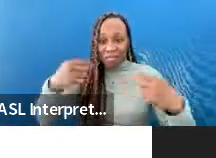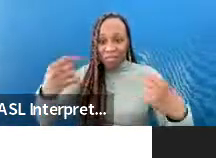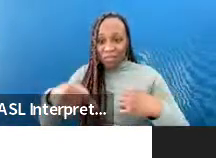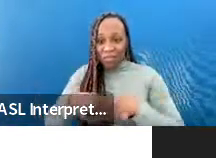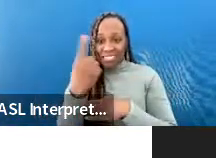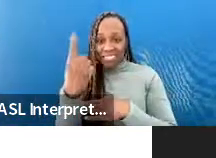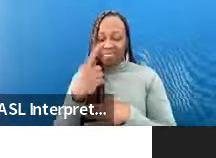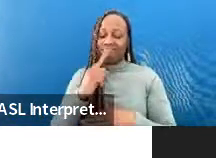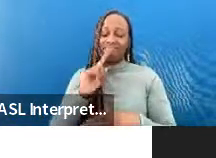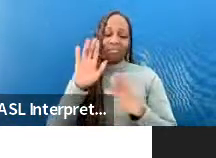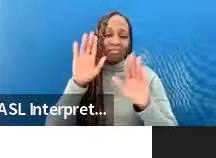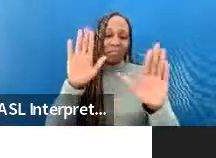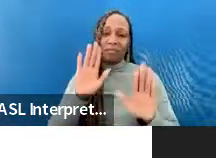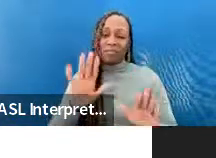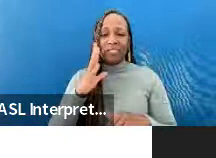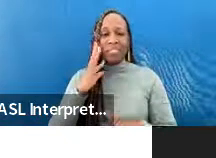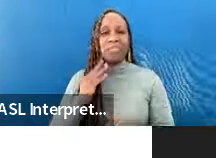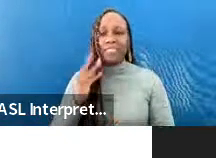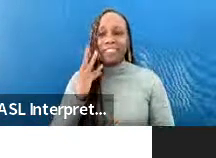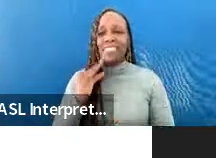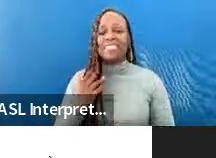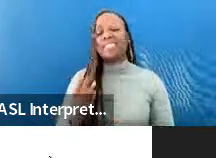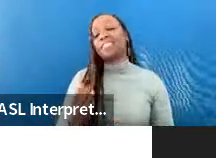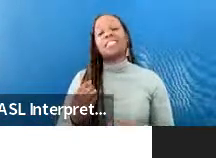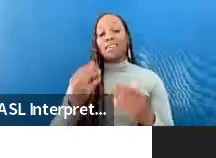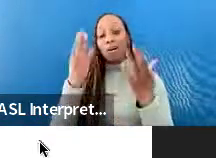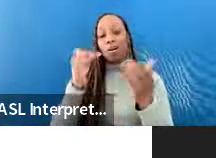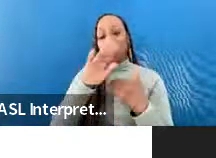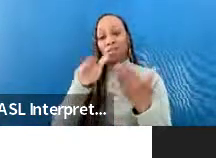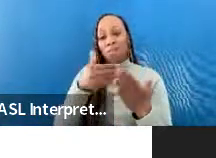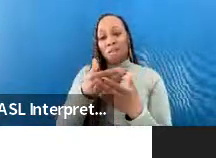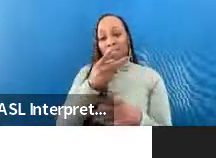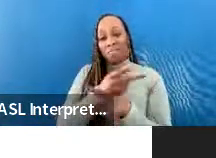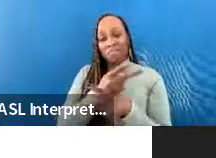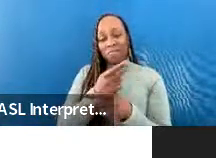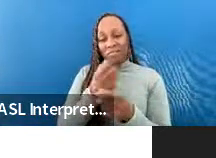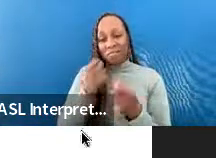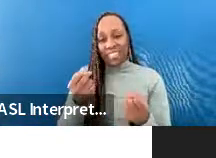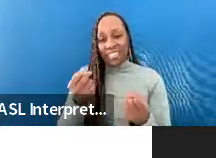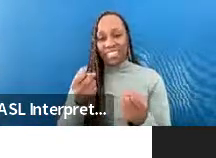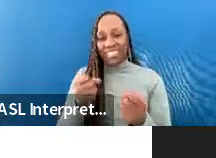been a wonderful experience. Hoping everybody stays well. Bye.